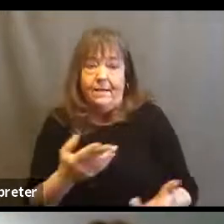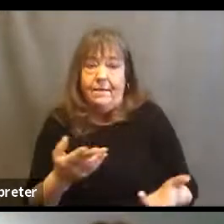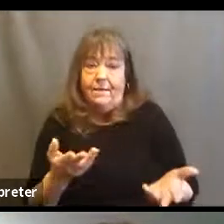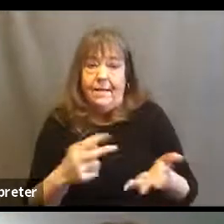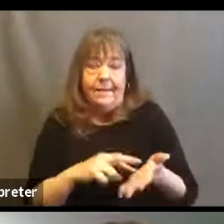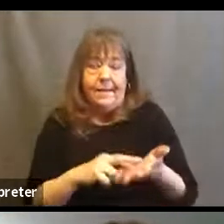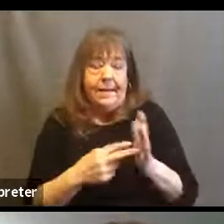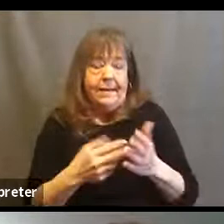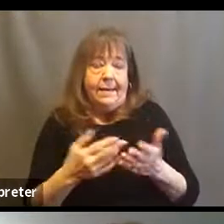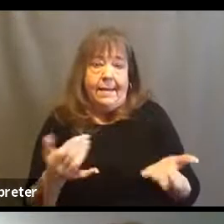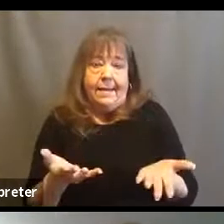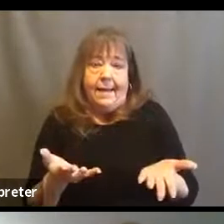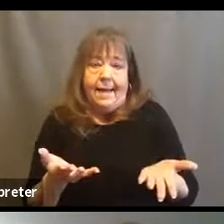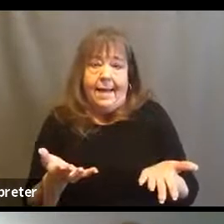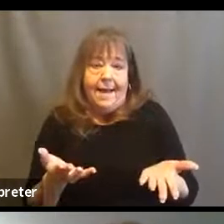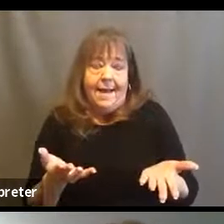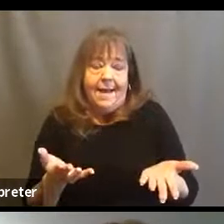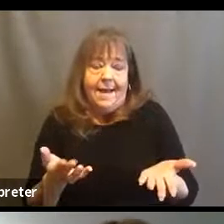general